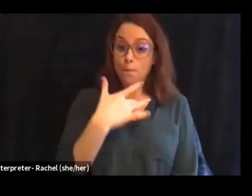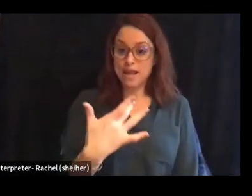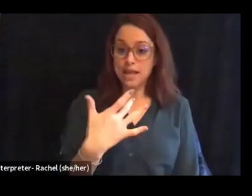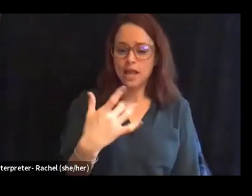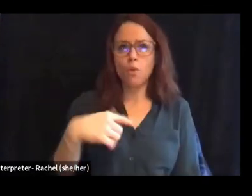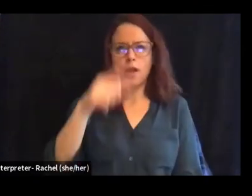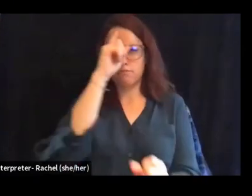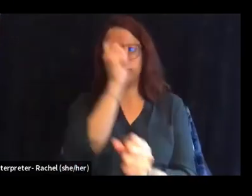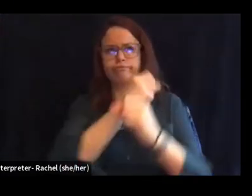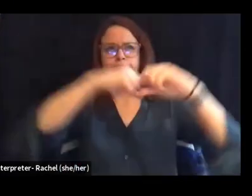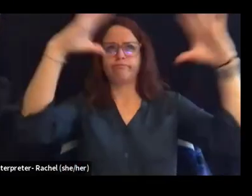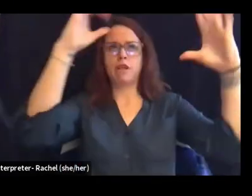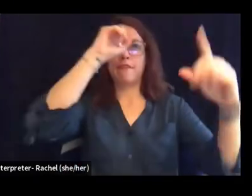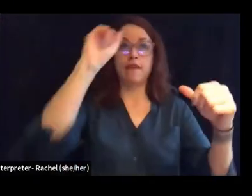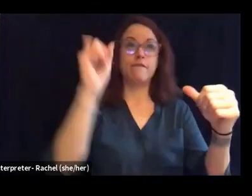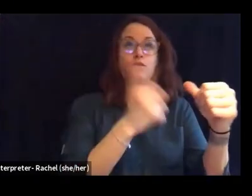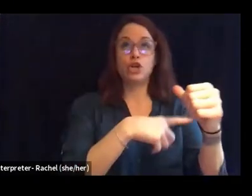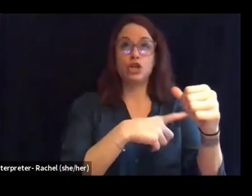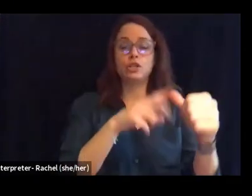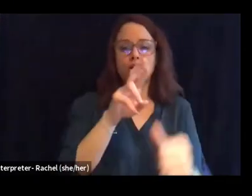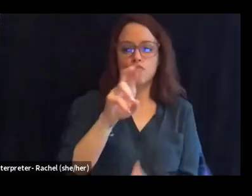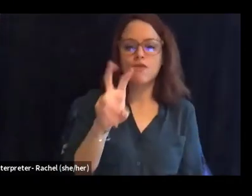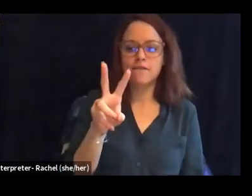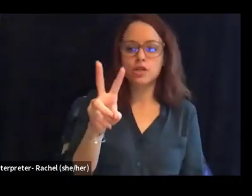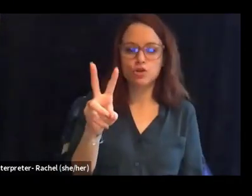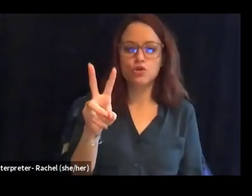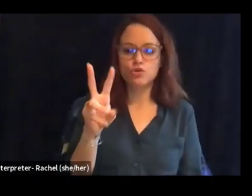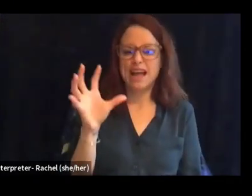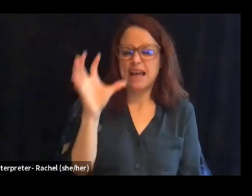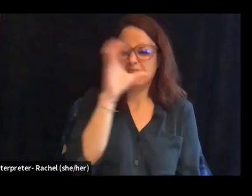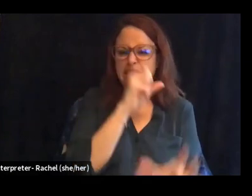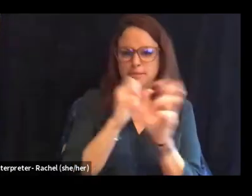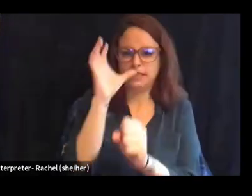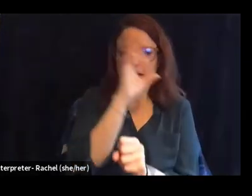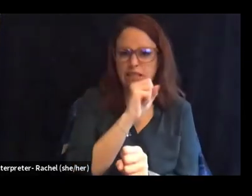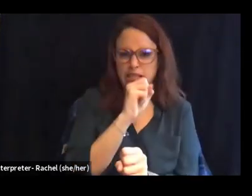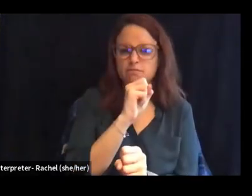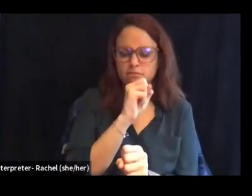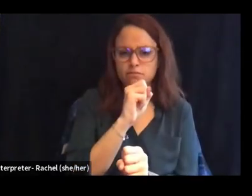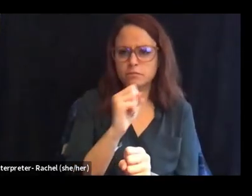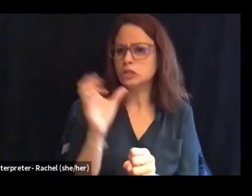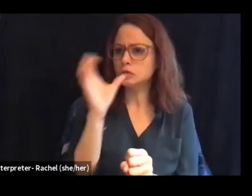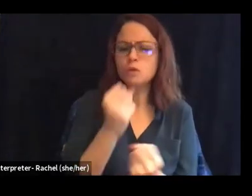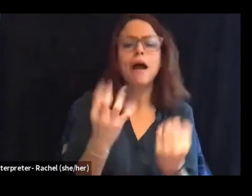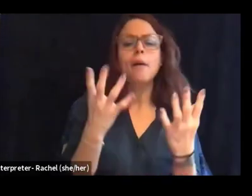revenue estimates, right? How much revenue can we bring in?